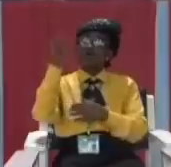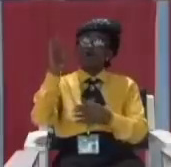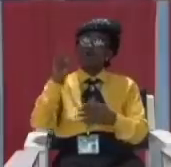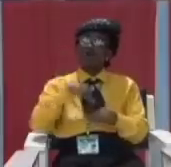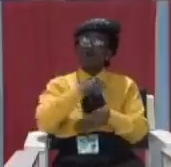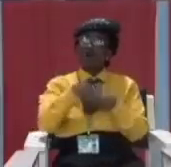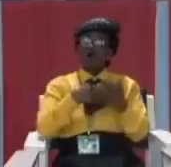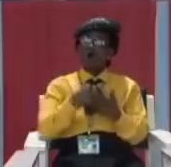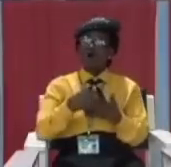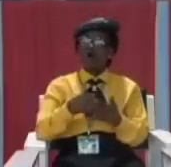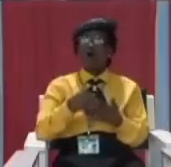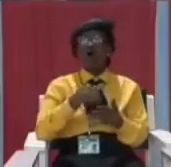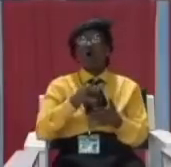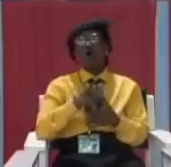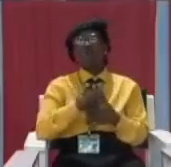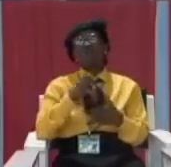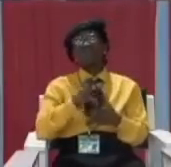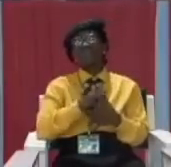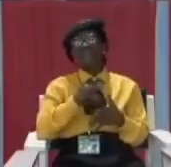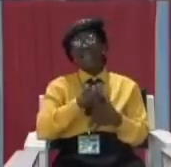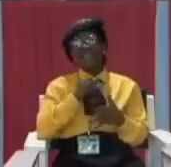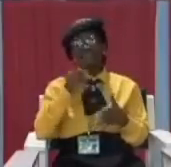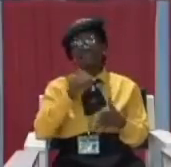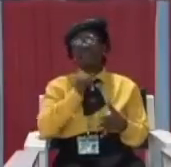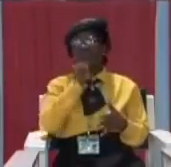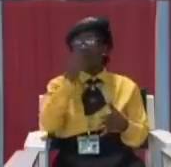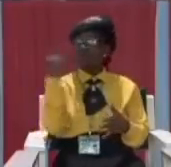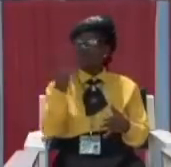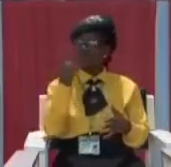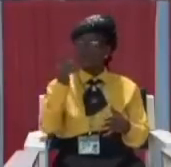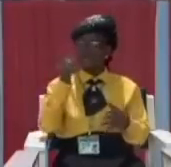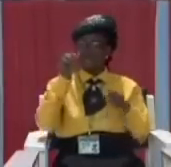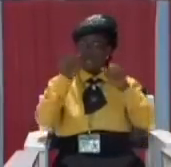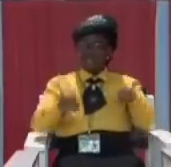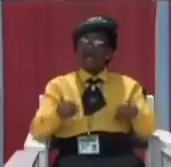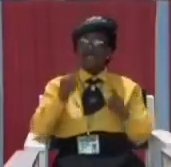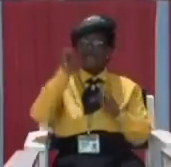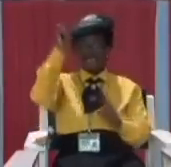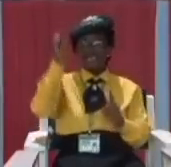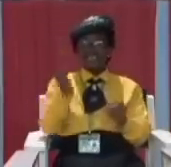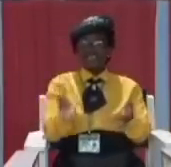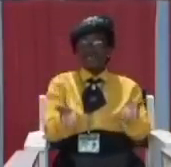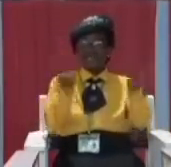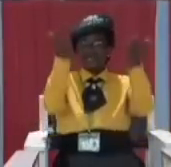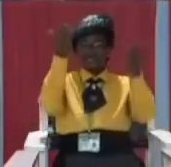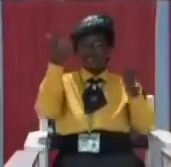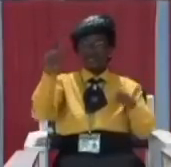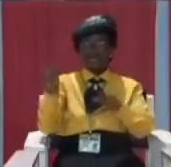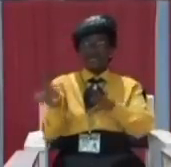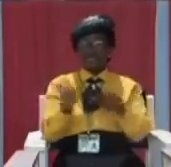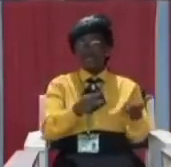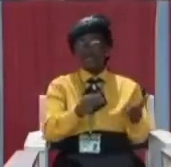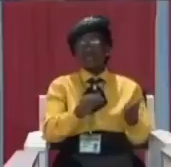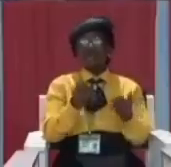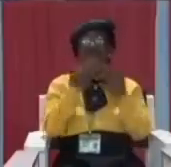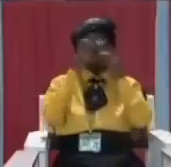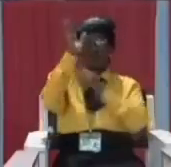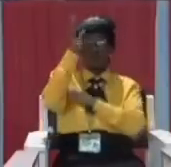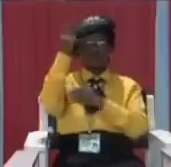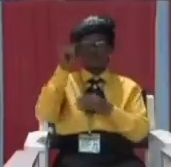Not only can he raise the dead, and thank God for the testimonies we have heard, he